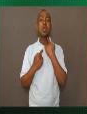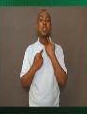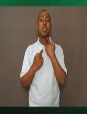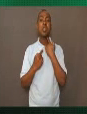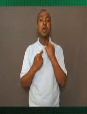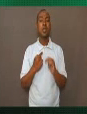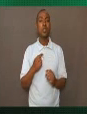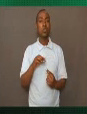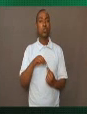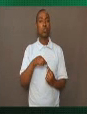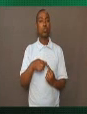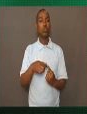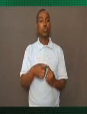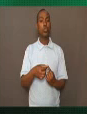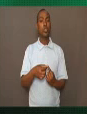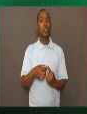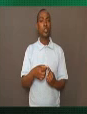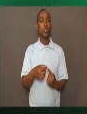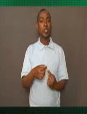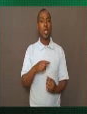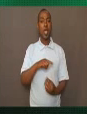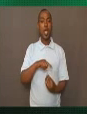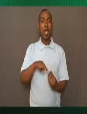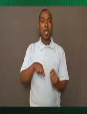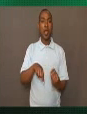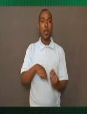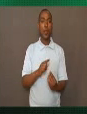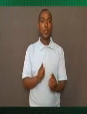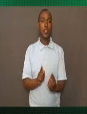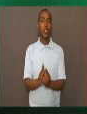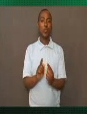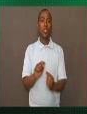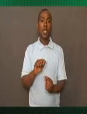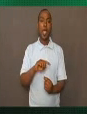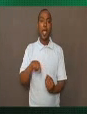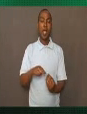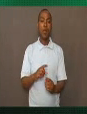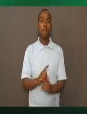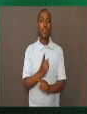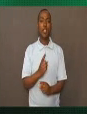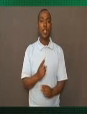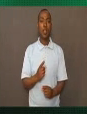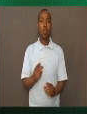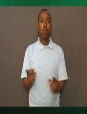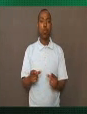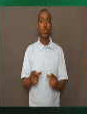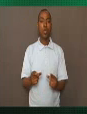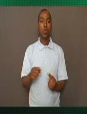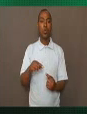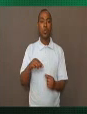sores around the area of initial contact, such as the